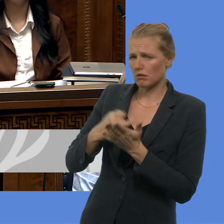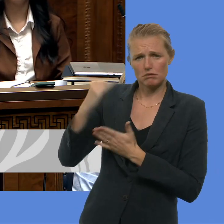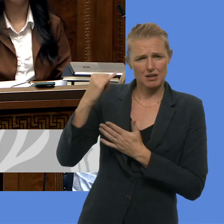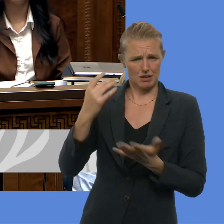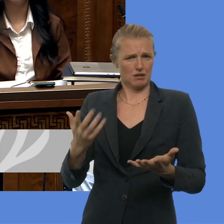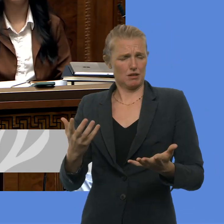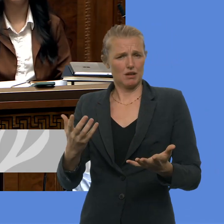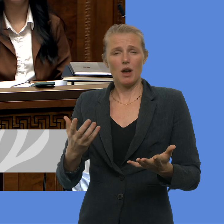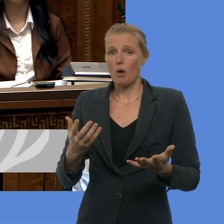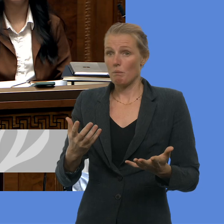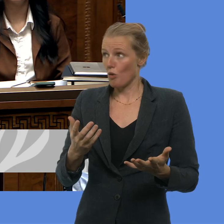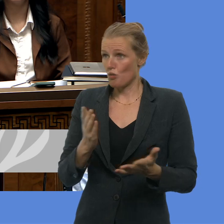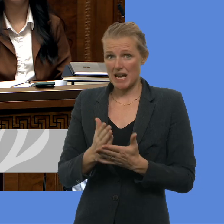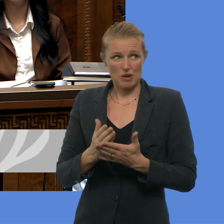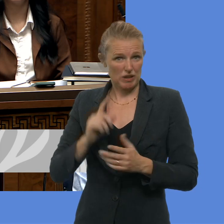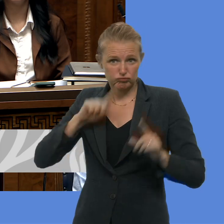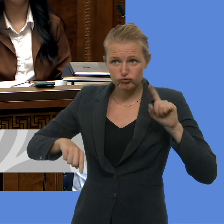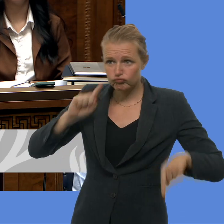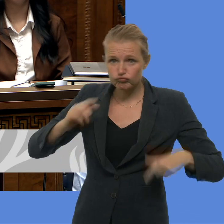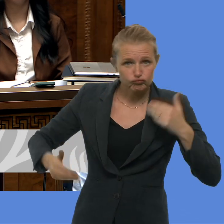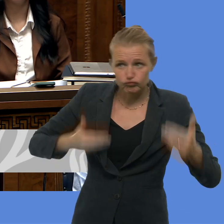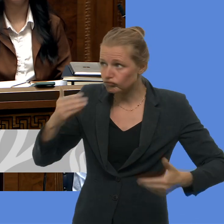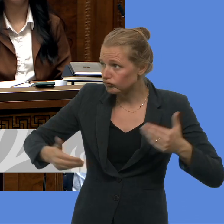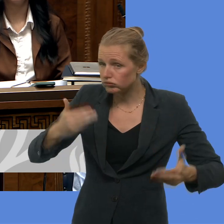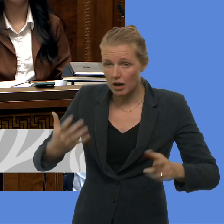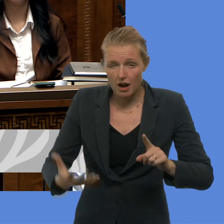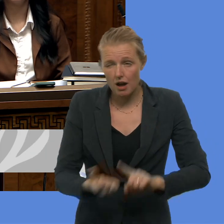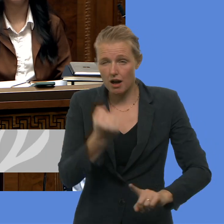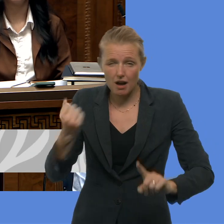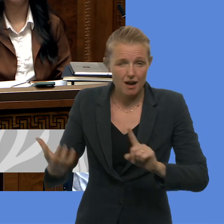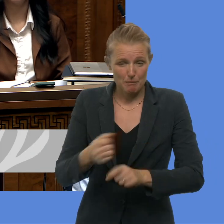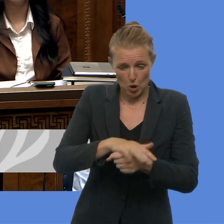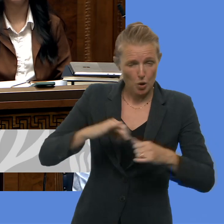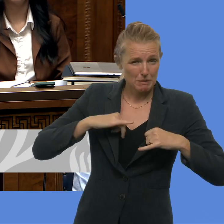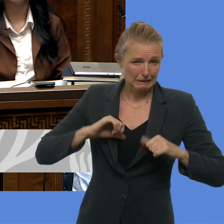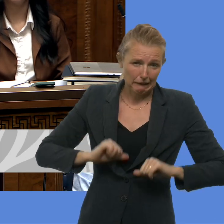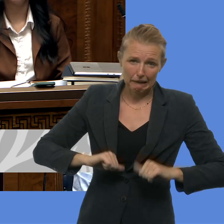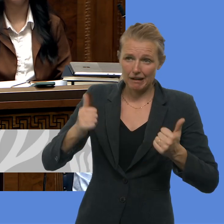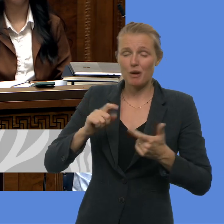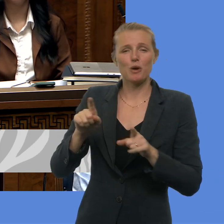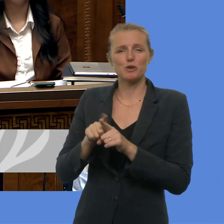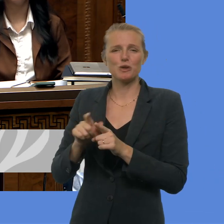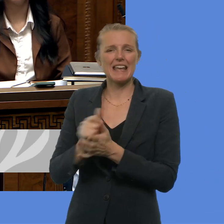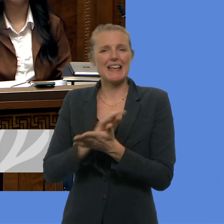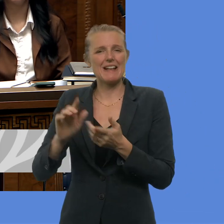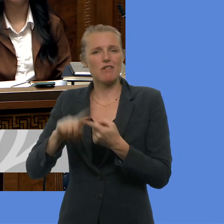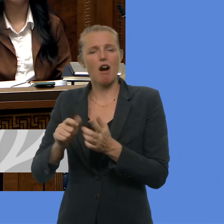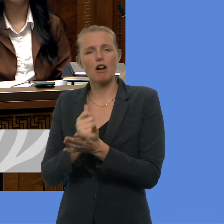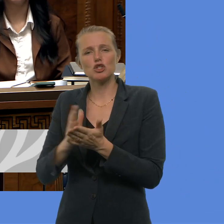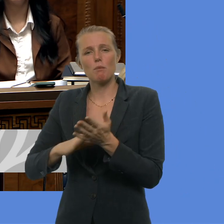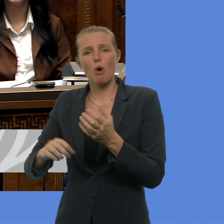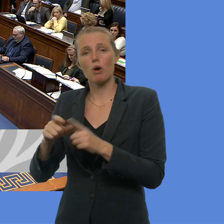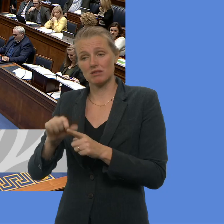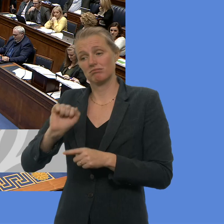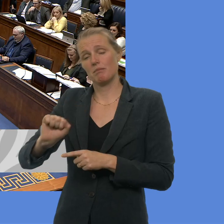this is testament to the resilience and adaptability of our local businesses, as well as the leadership of Dr. Caoimhe Archibald in the Economy Department.